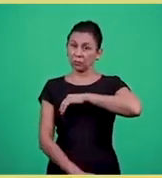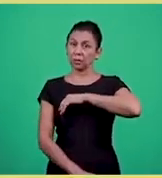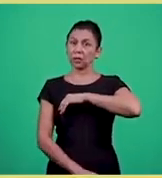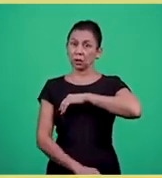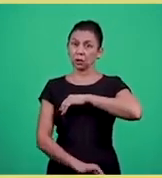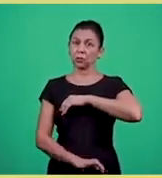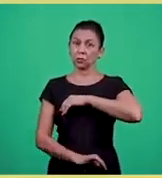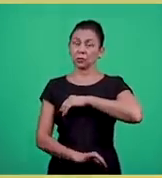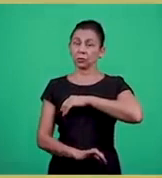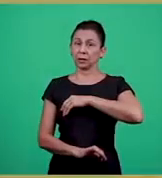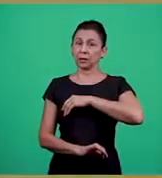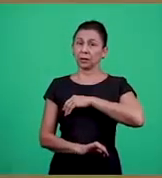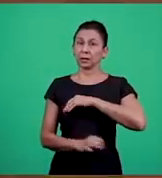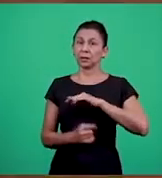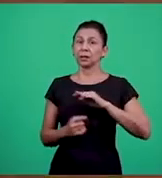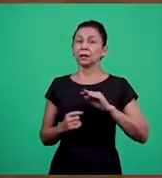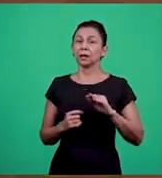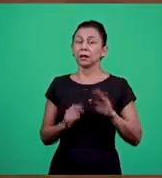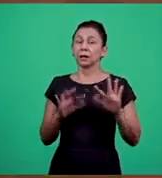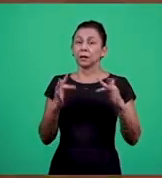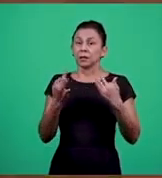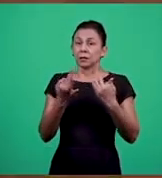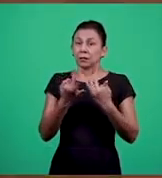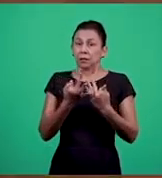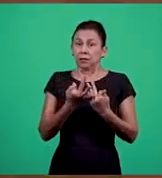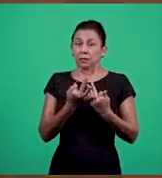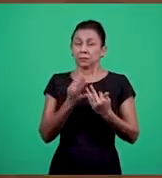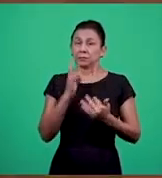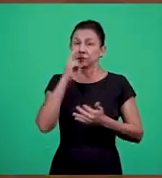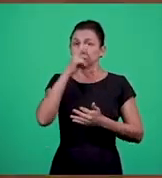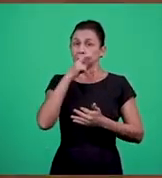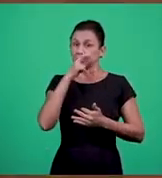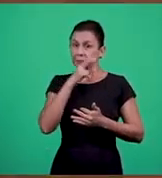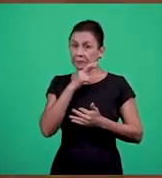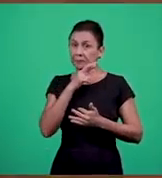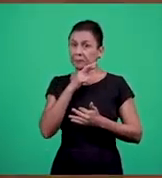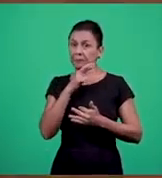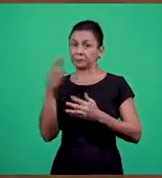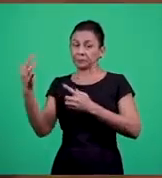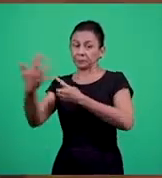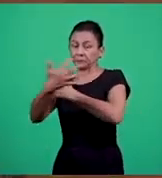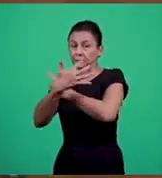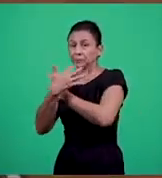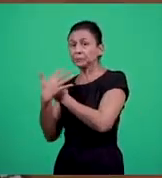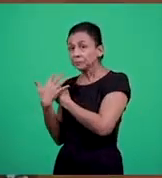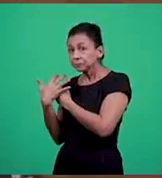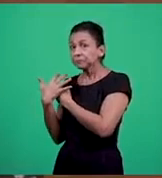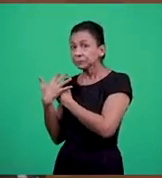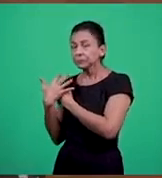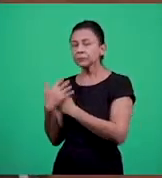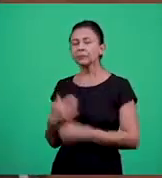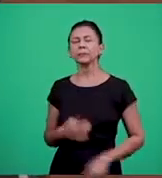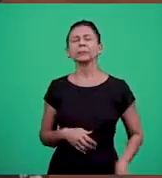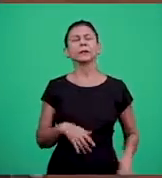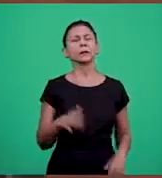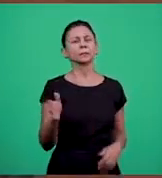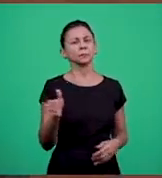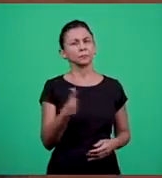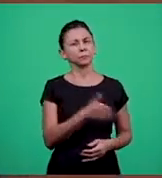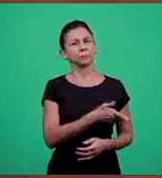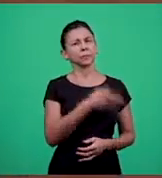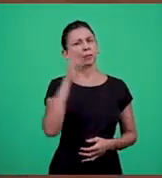the secret, the mystery that was that scarlet cord hanging from the window. Maybe